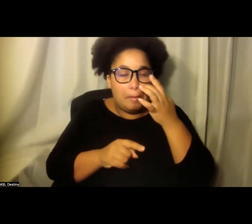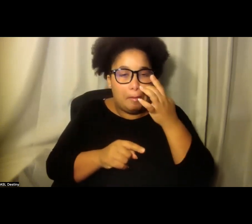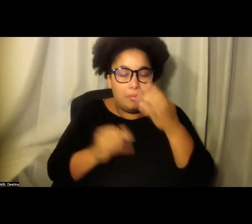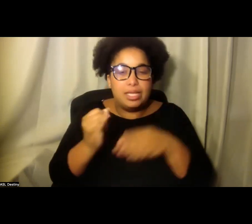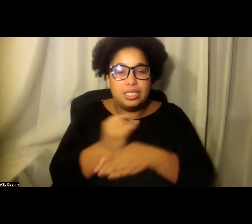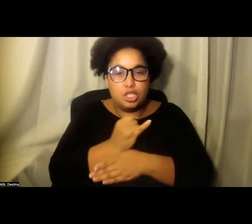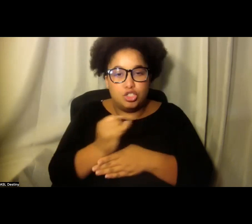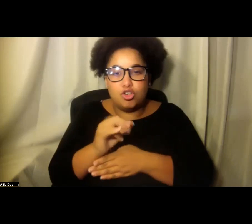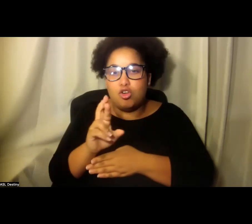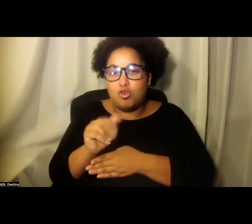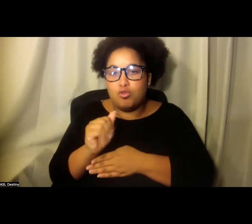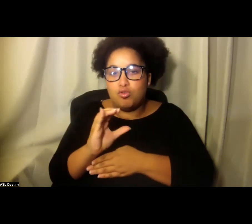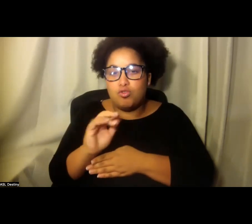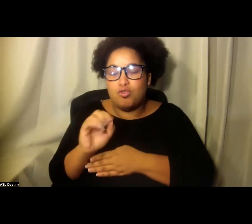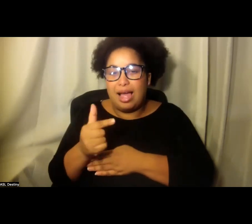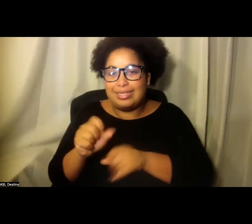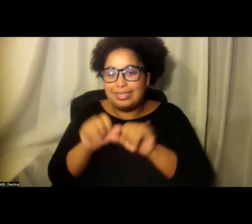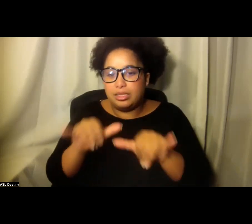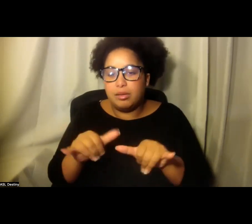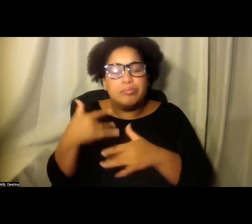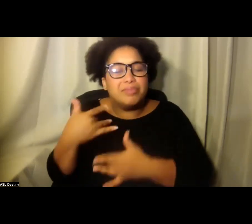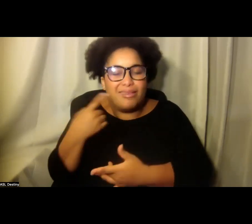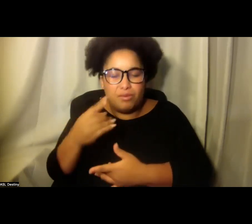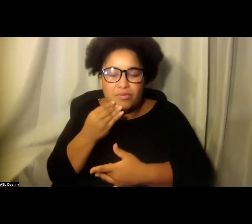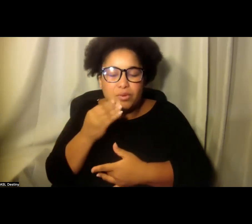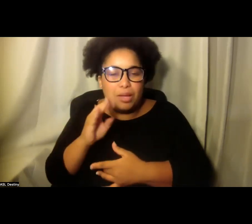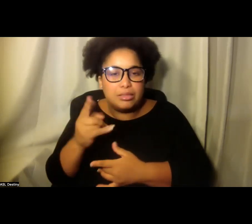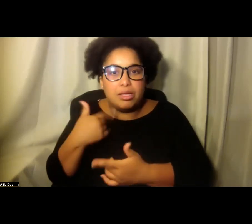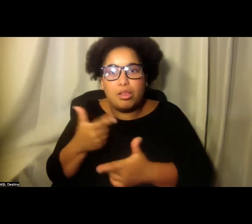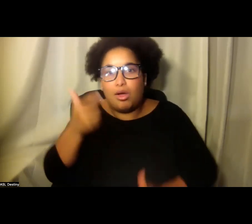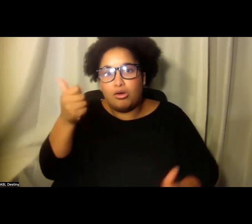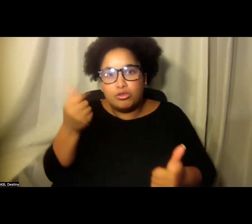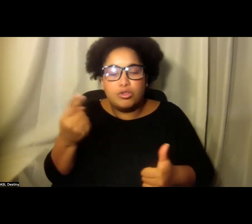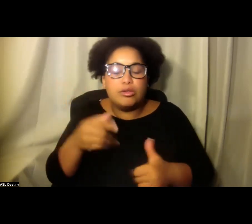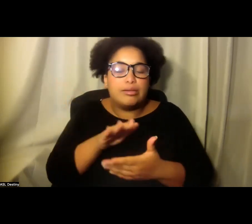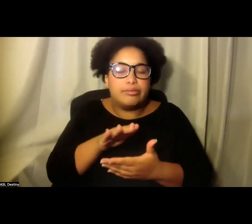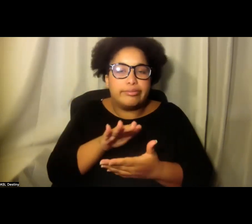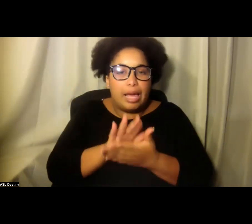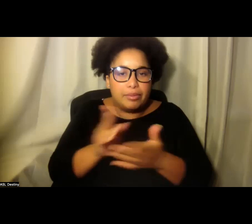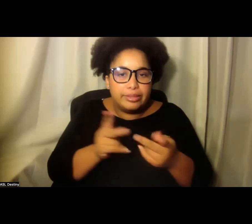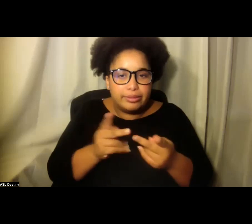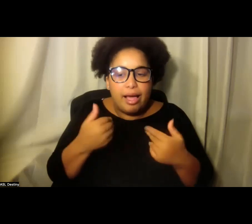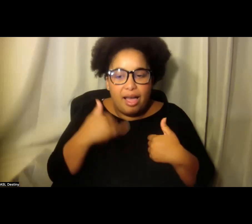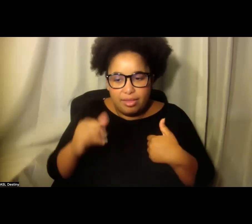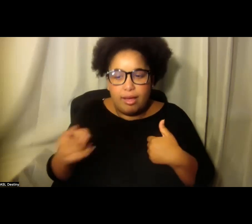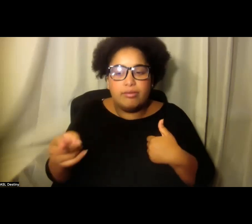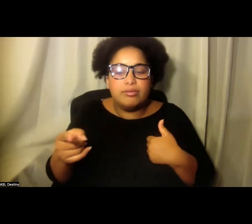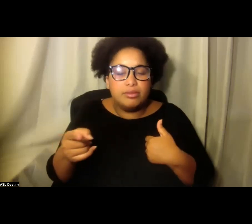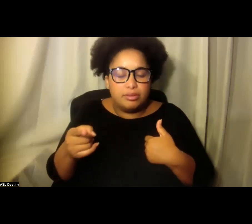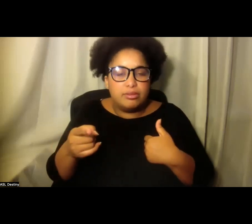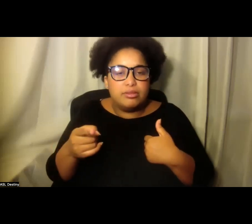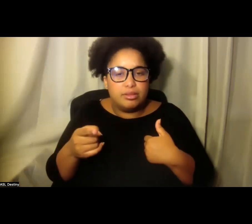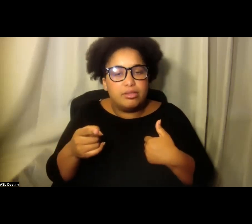are common to food banks. Many of the larger campuses have these, and there's methods